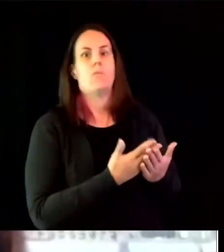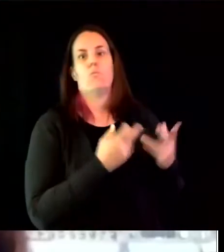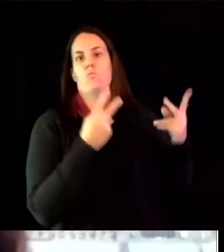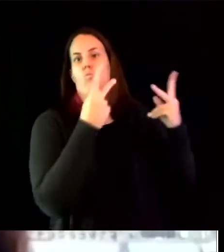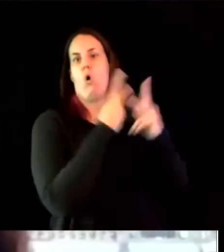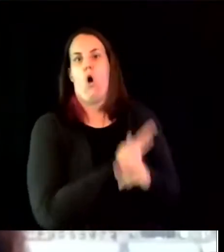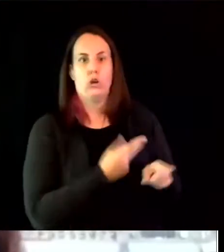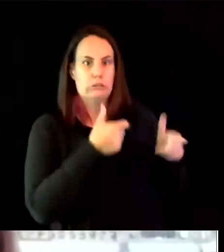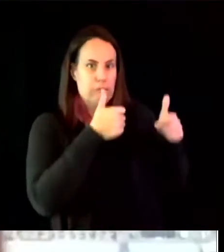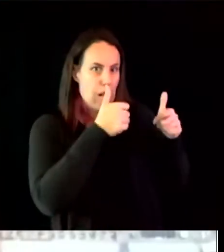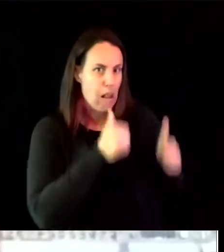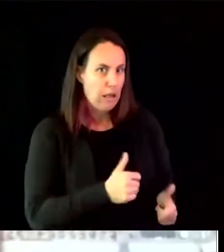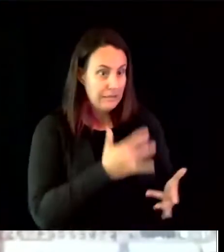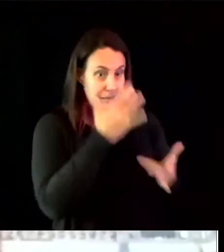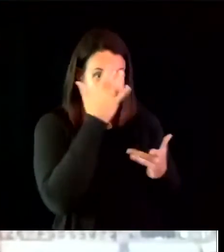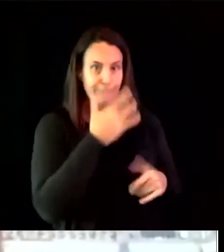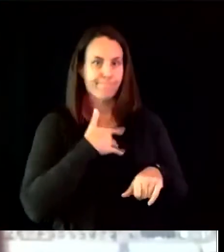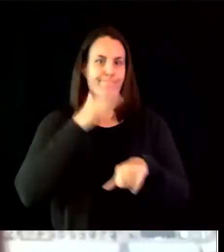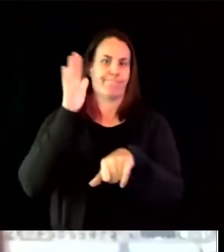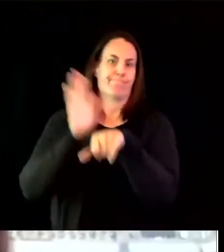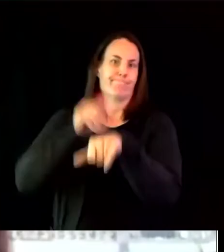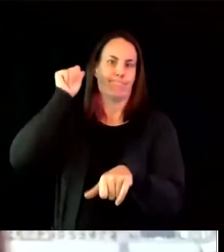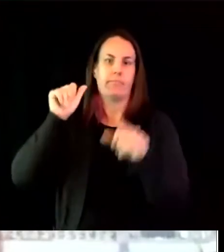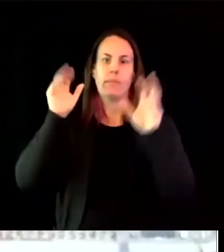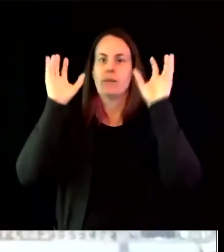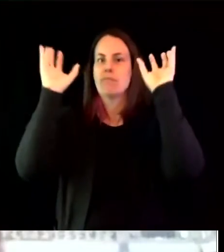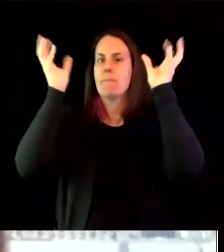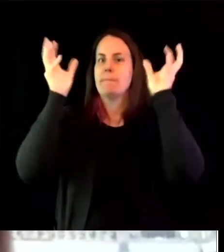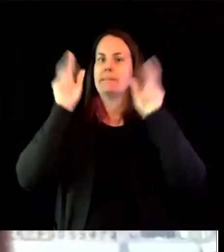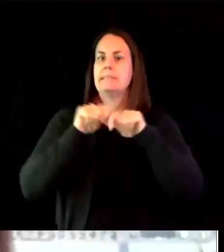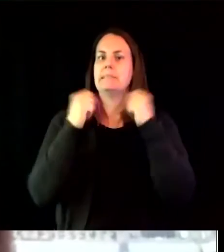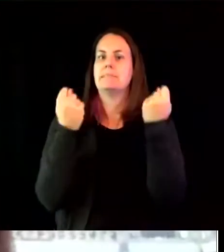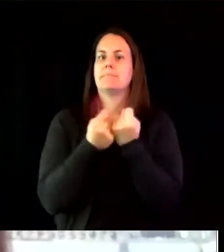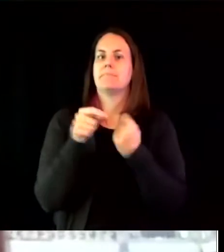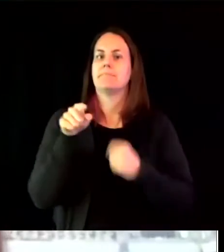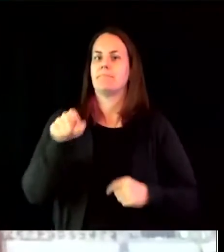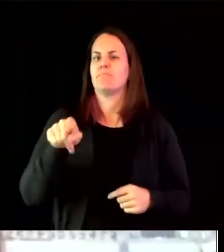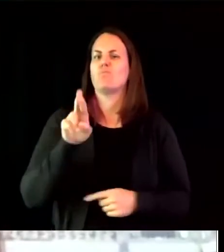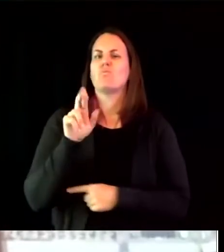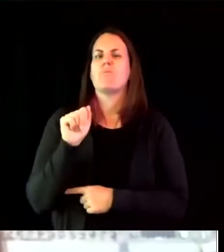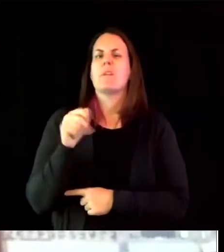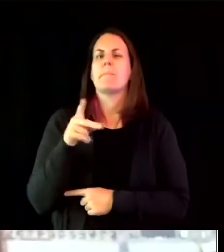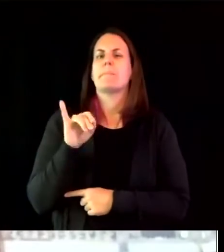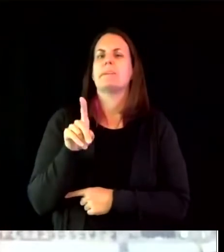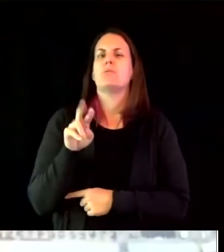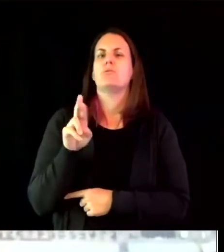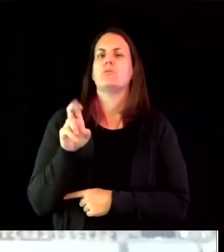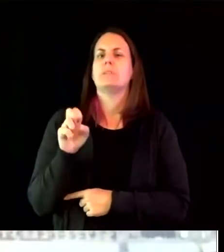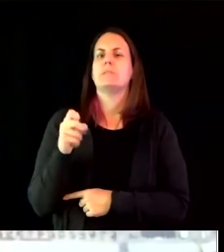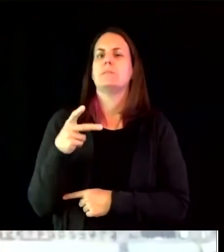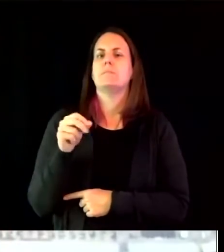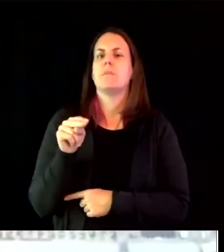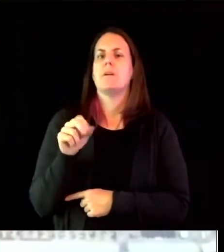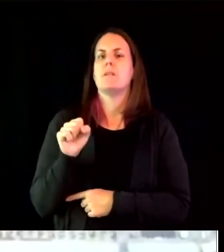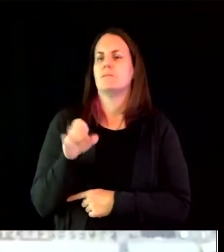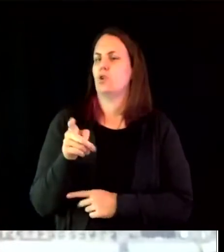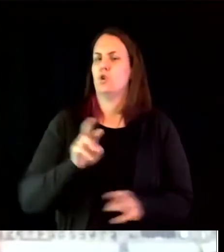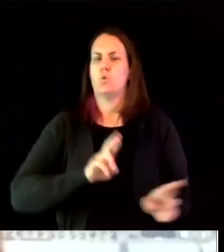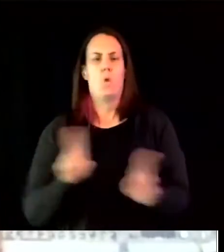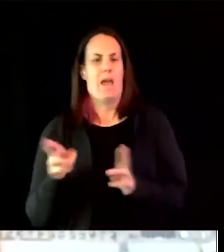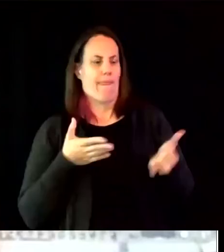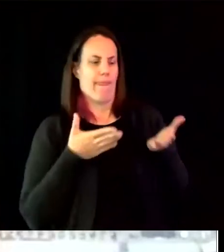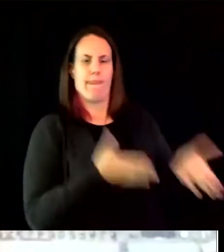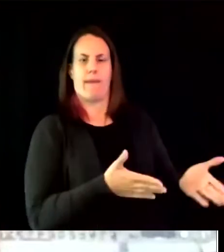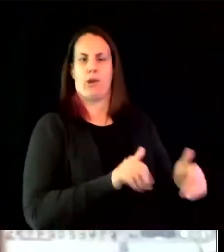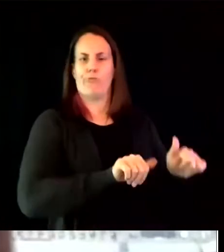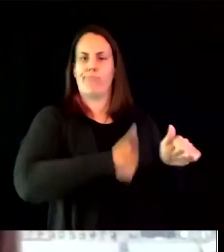They are providing what we call a rapid response team 24/7 here at the ACF. We also have an ambulance